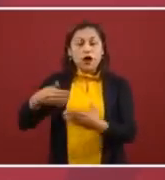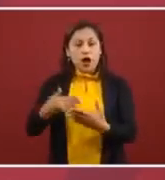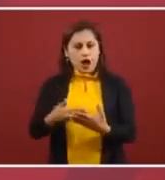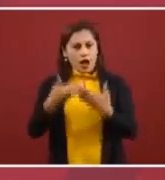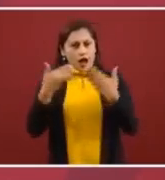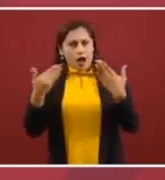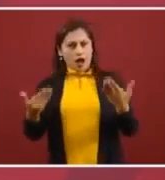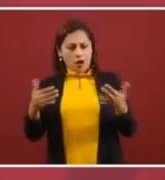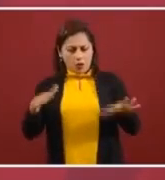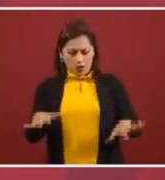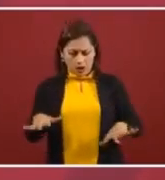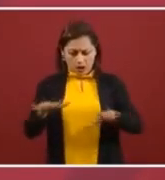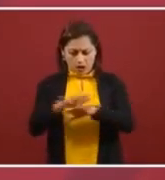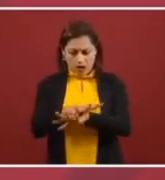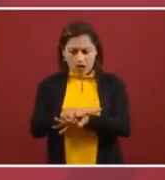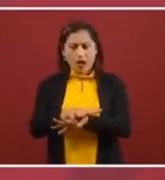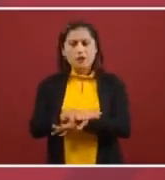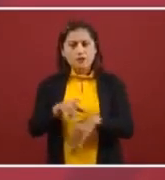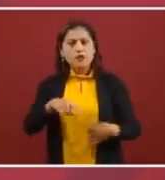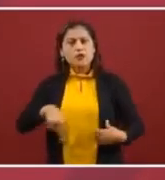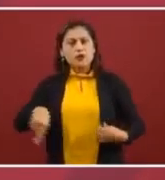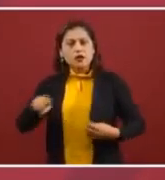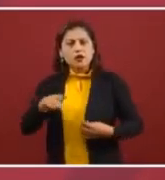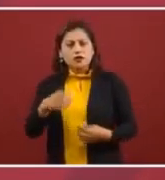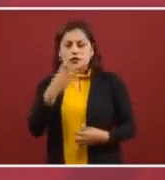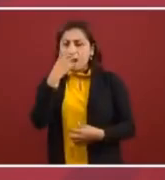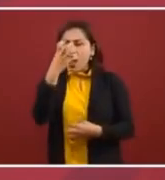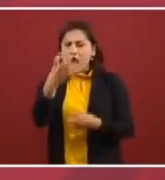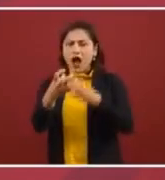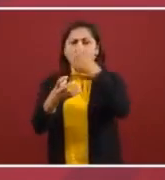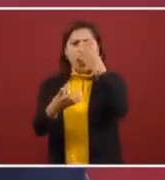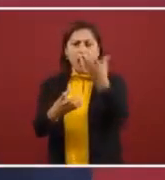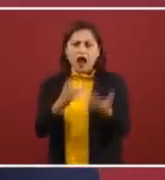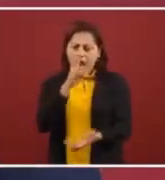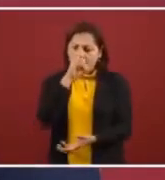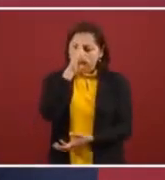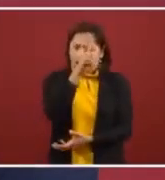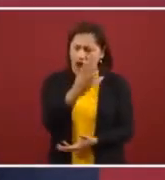were yelling that they wanted violence,